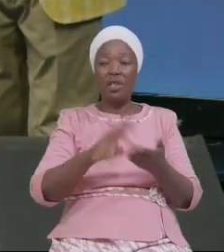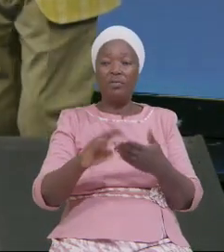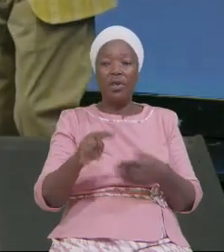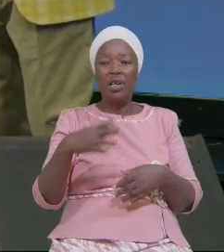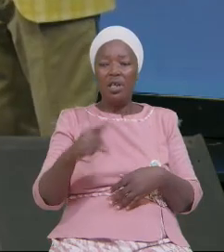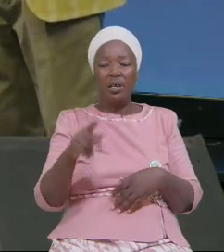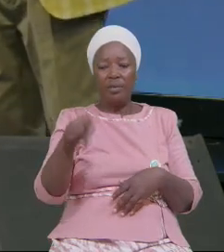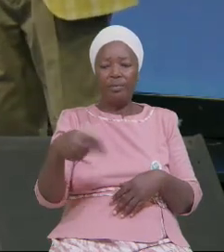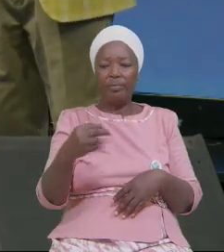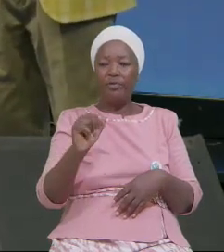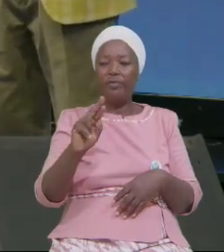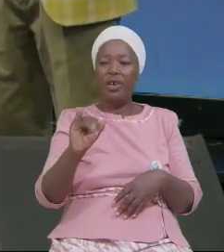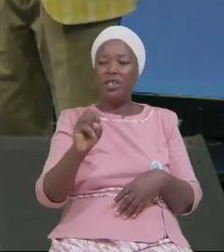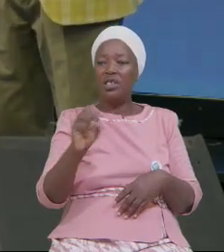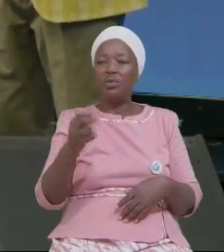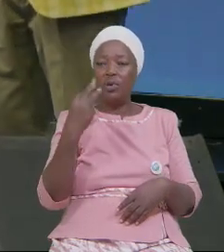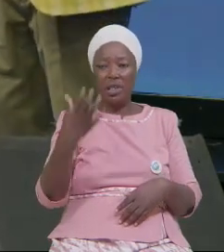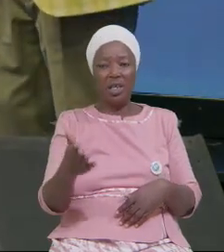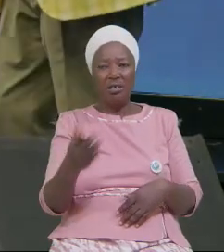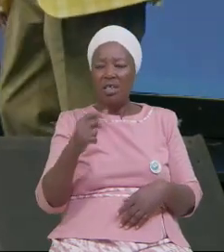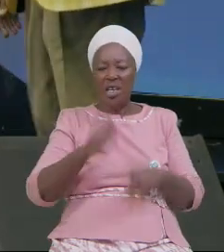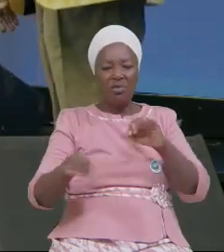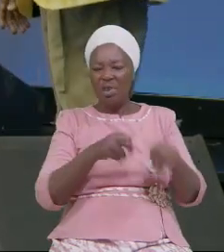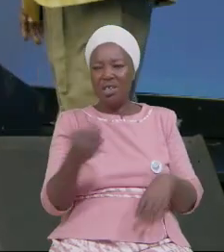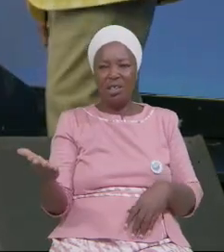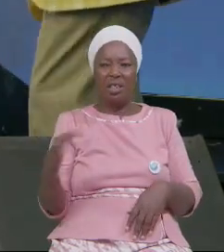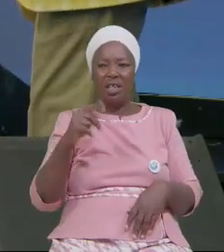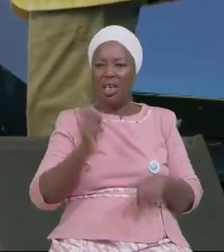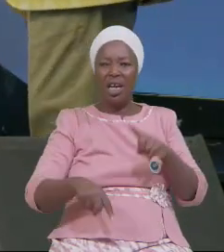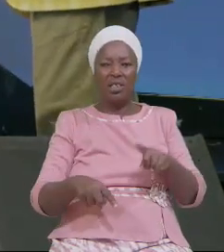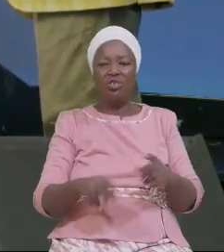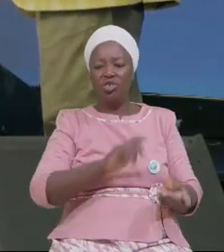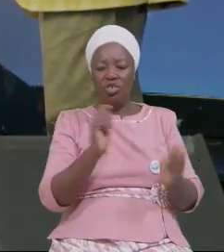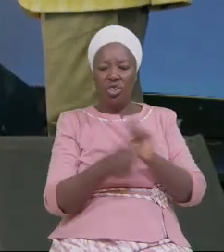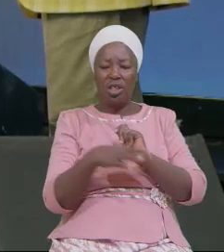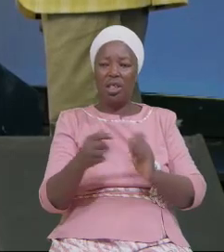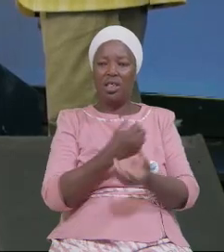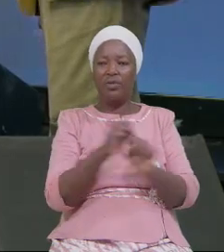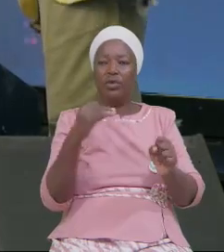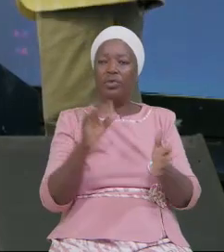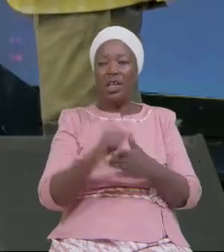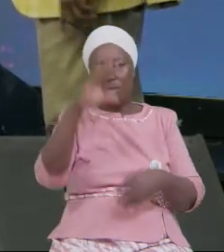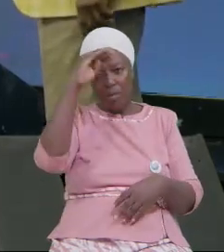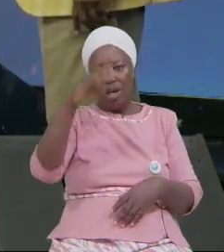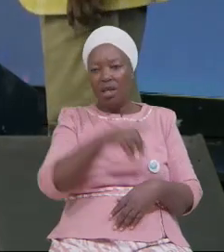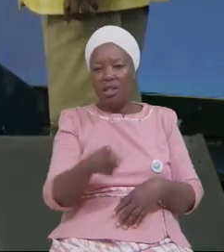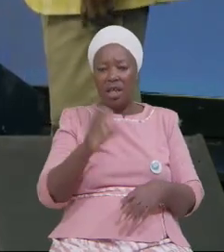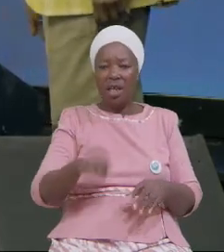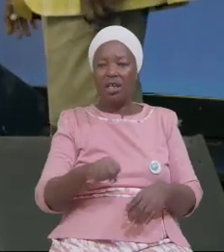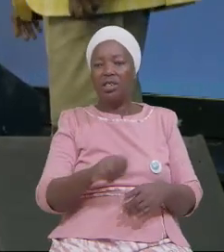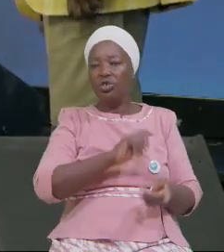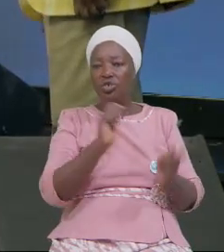were there. What could they do? They couldn't change the salvation of that man. They couldn't change